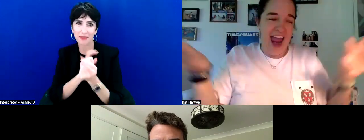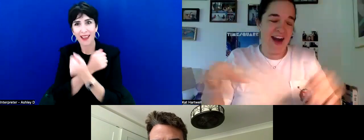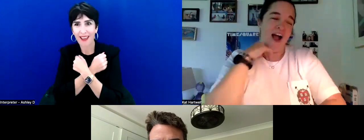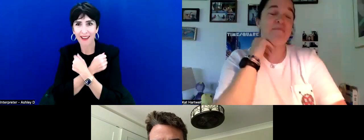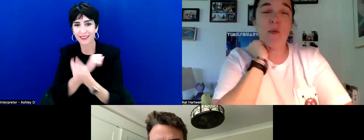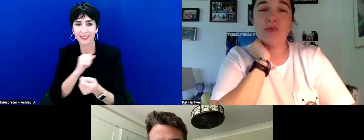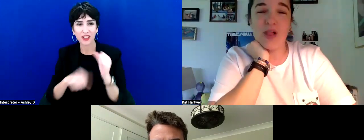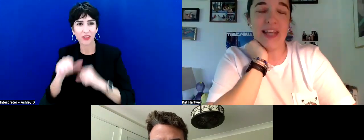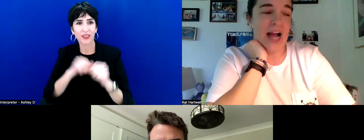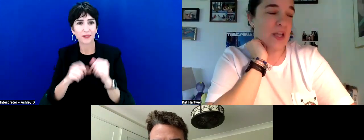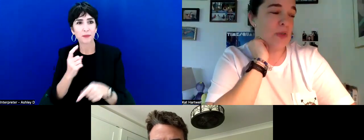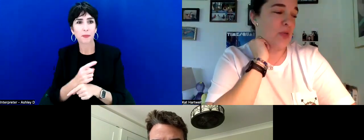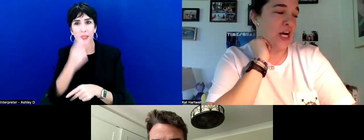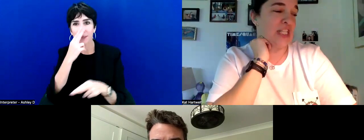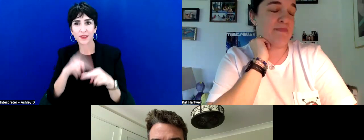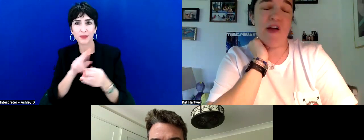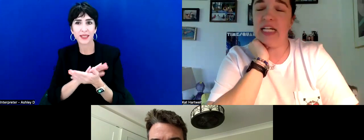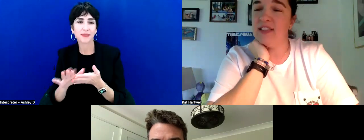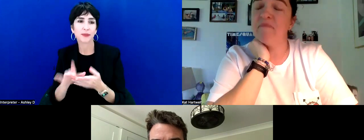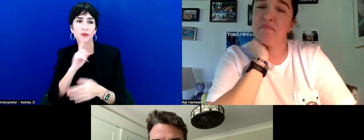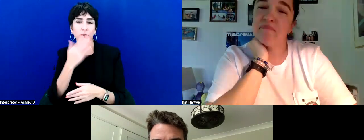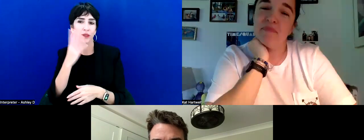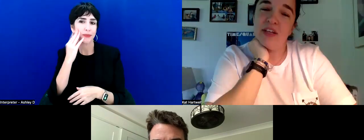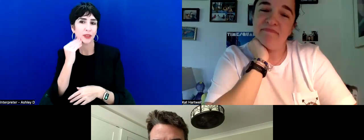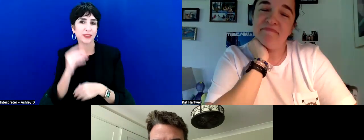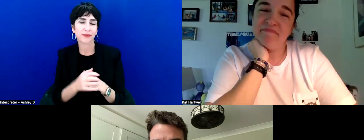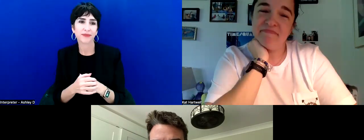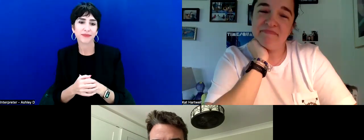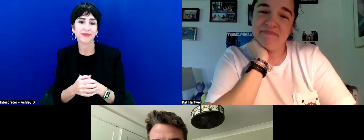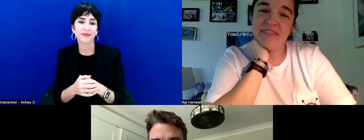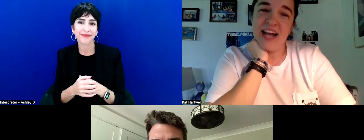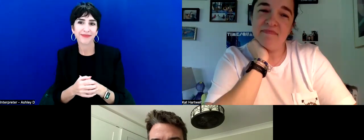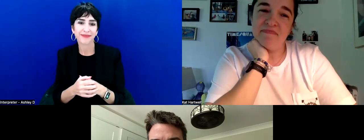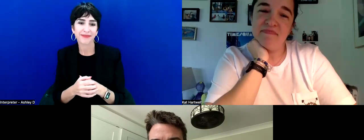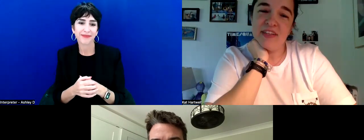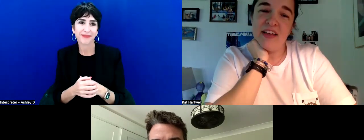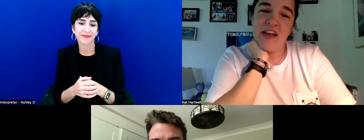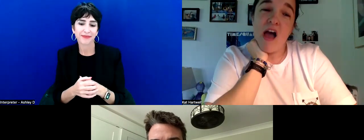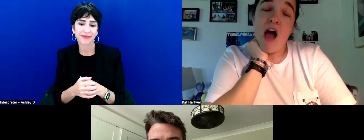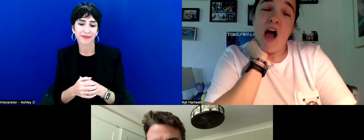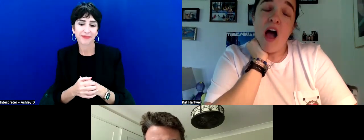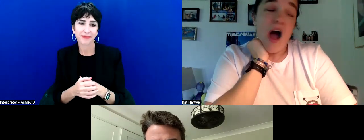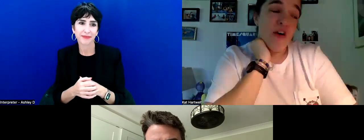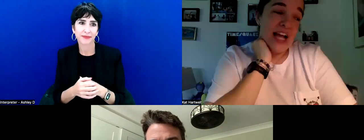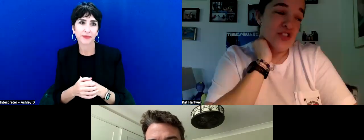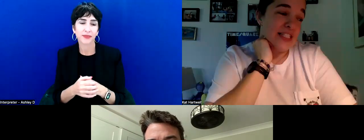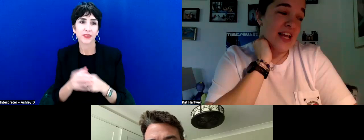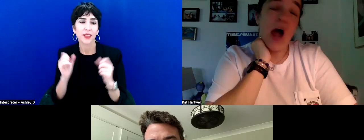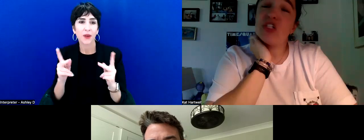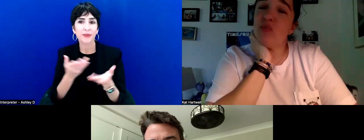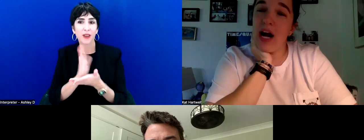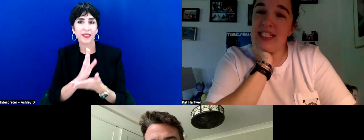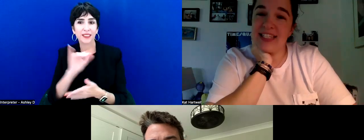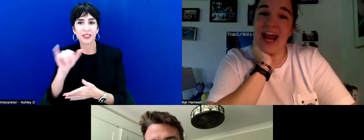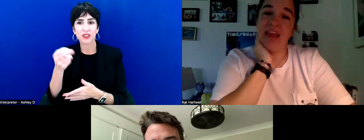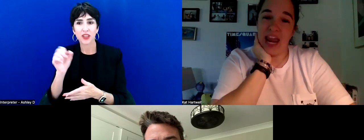hi. But it was really nice. It was really good experience. Yeah. Yeah. Yeah. All right, Jesse,